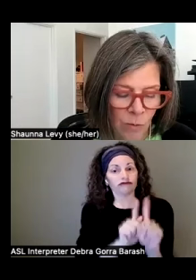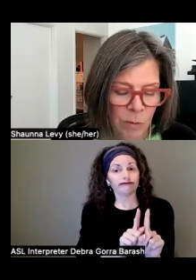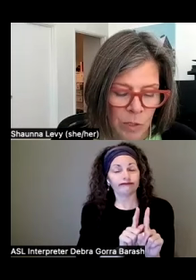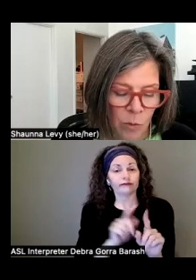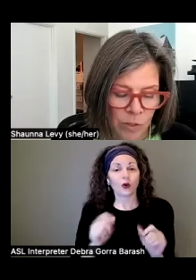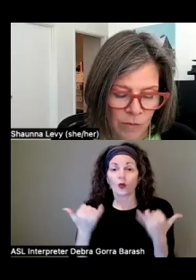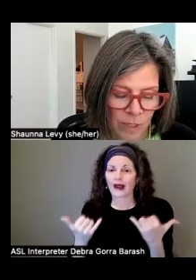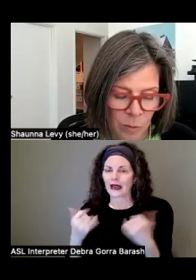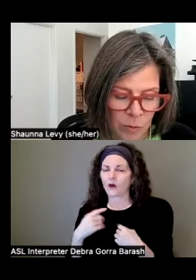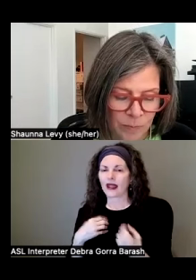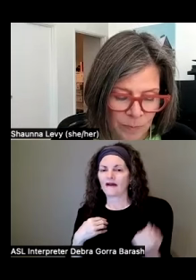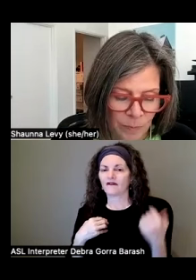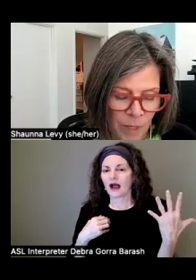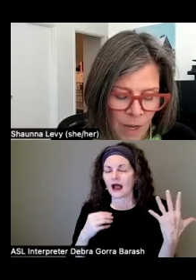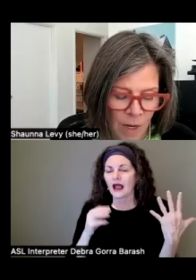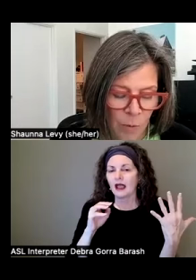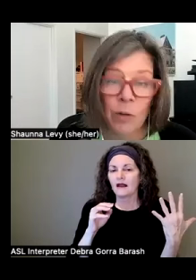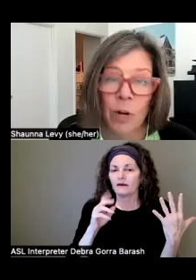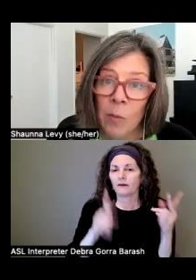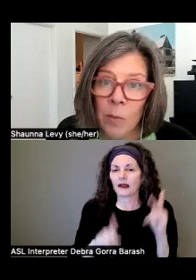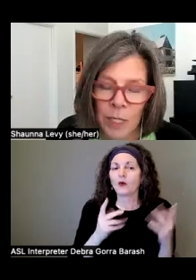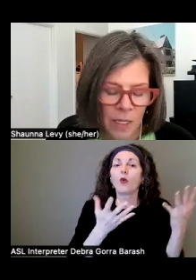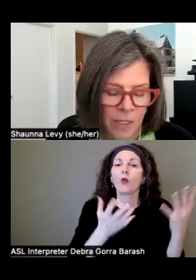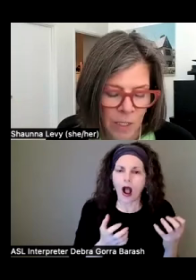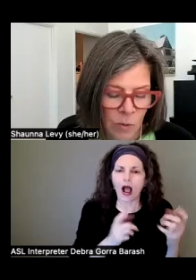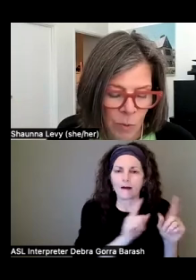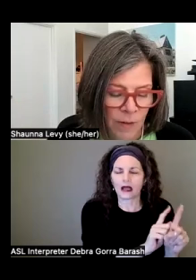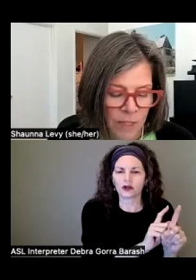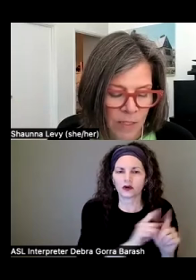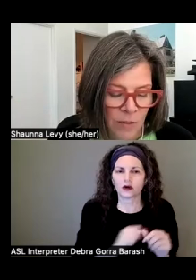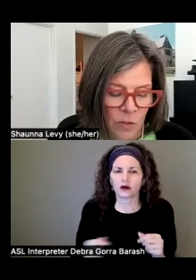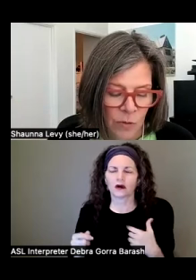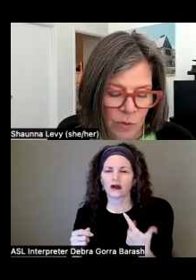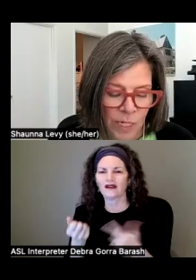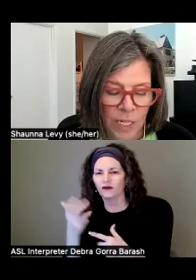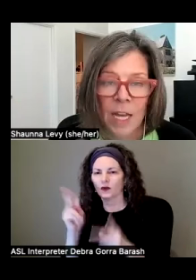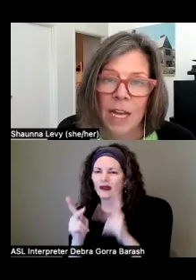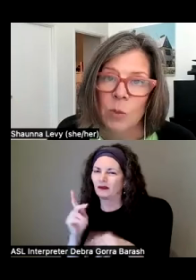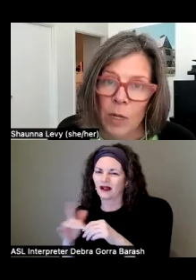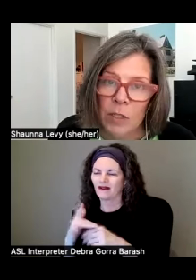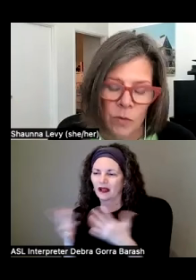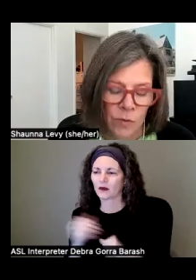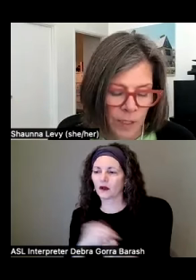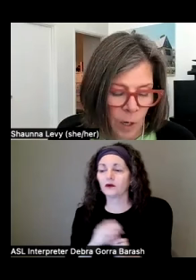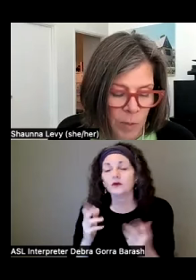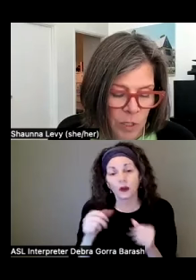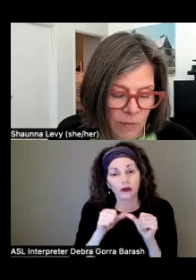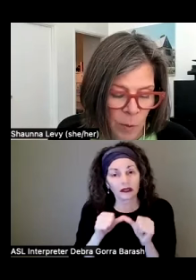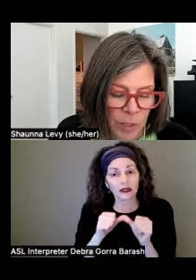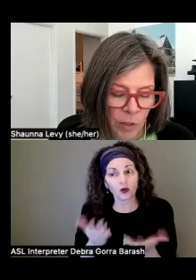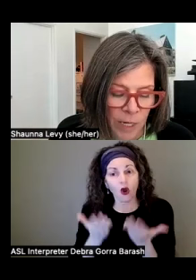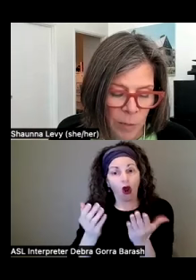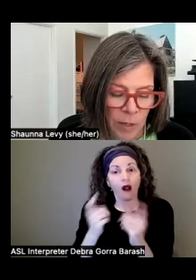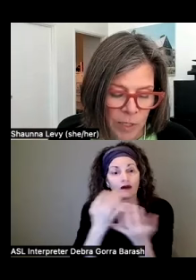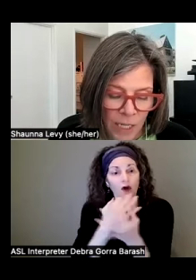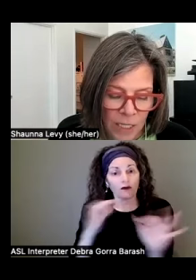and 3 mentors available. With your help, we can continue to provide these events for free, as well as fulfilling our mission of helping